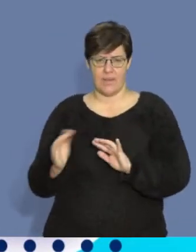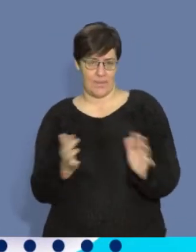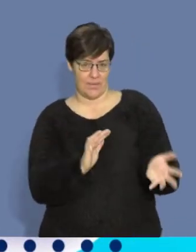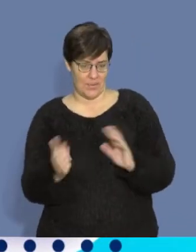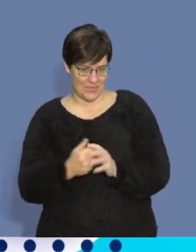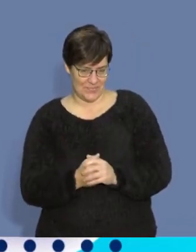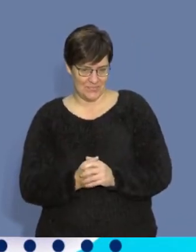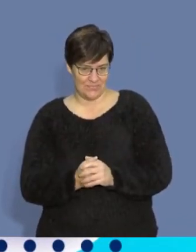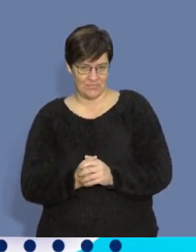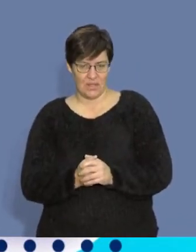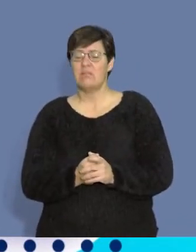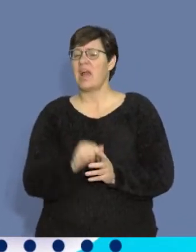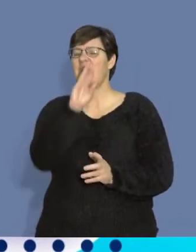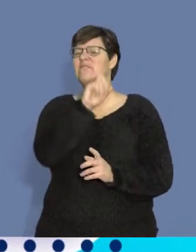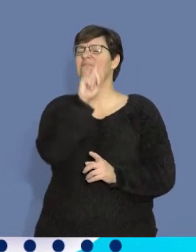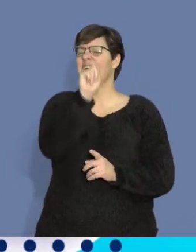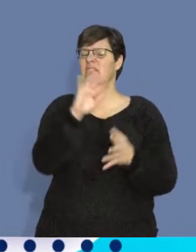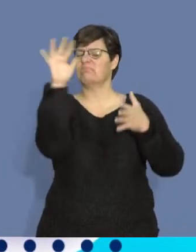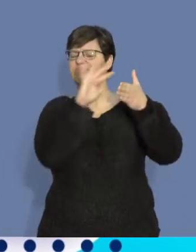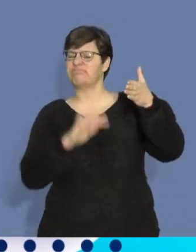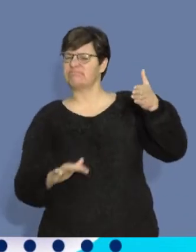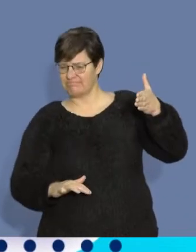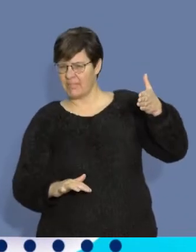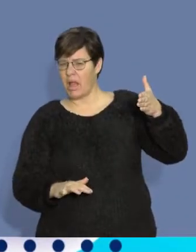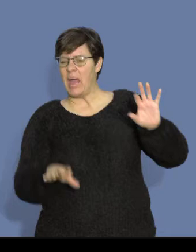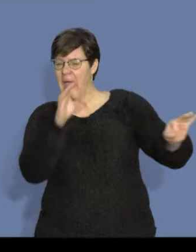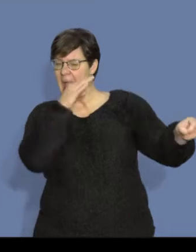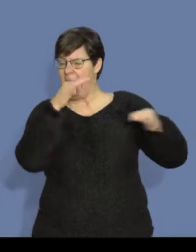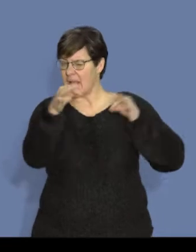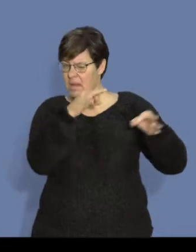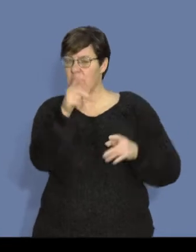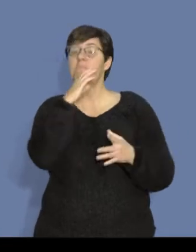through our VAT story and make sure that we know